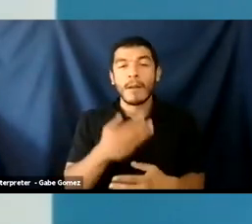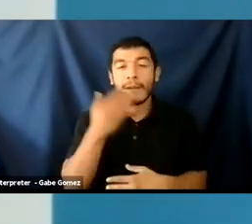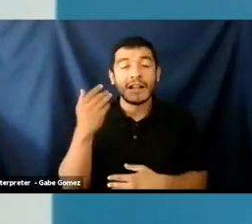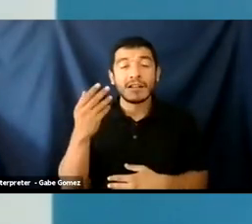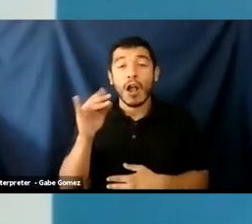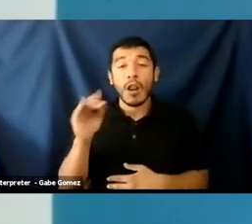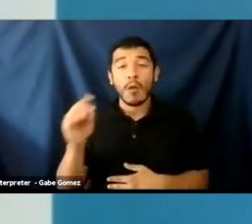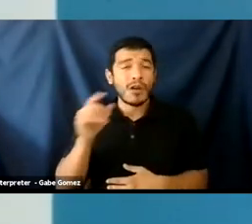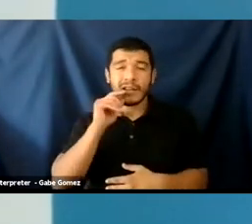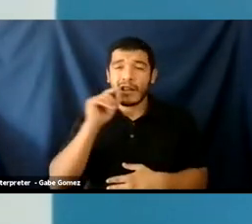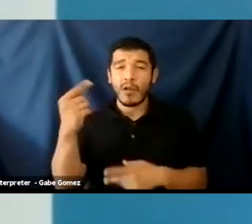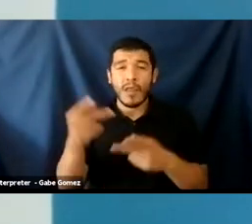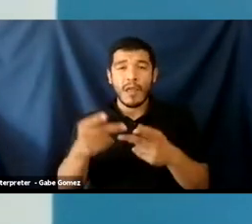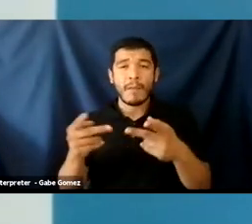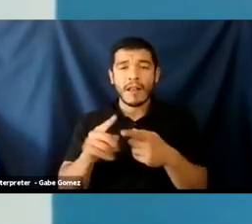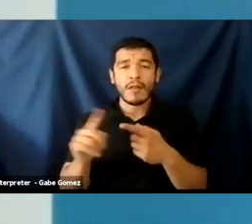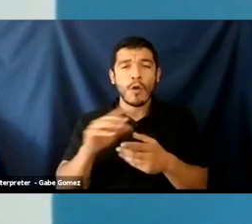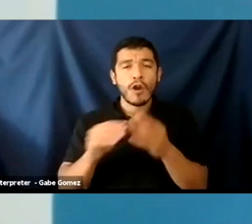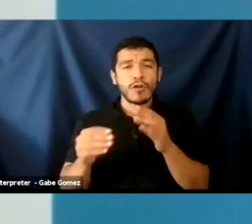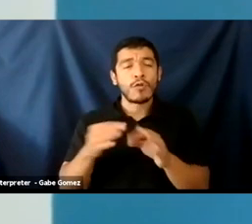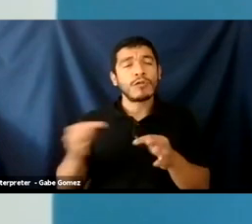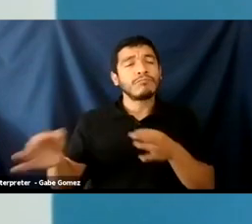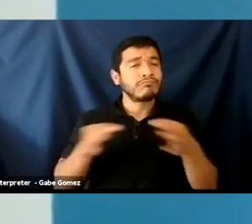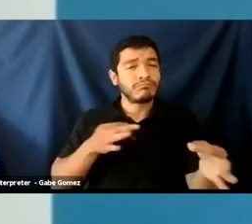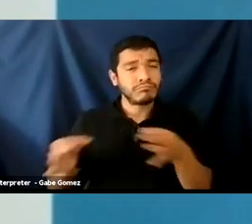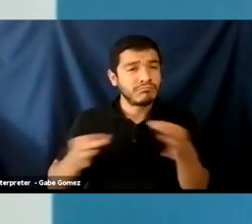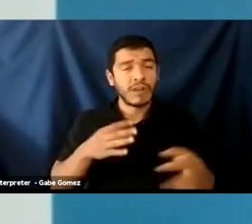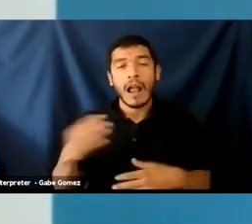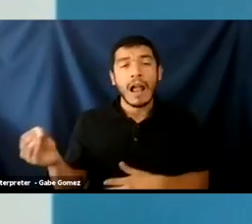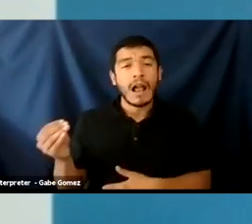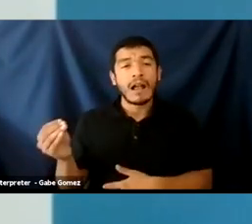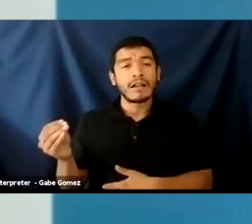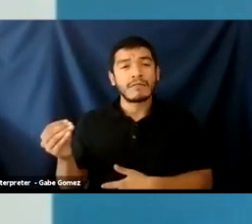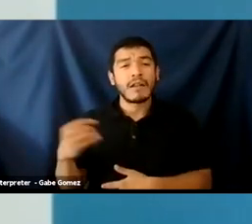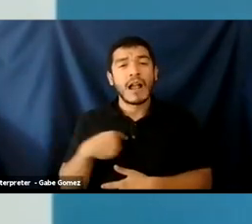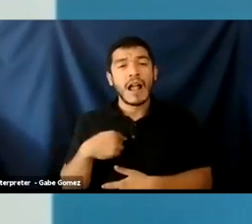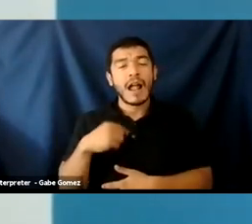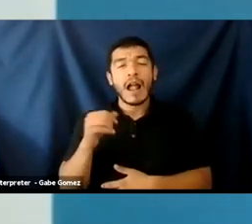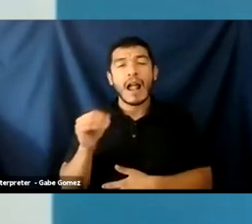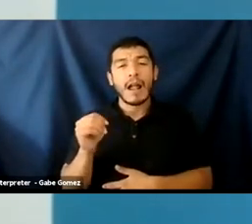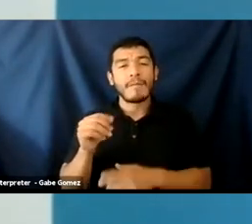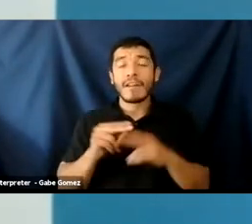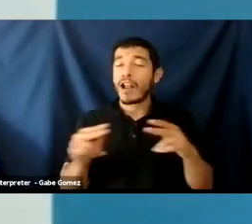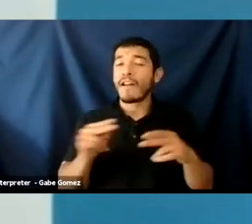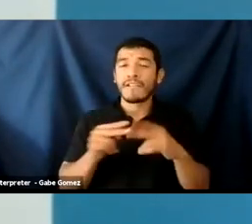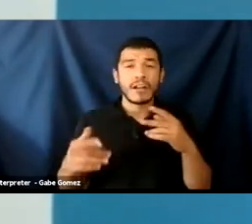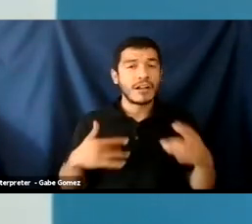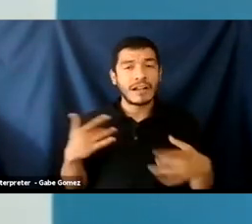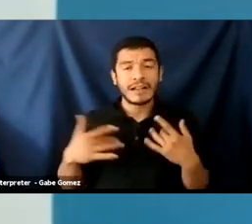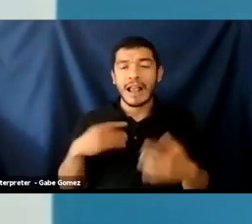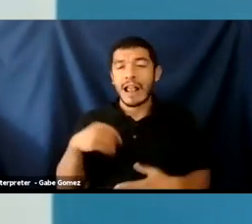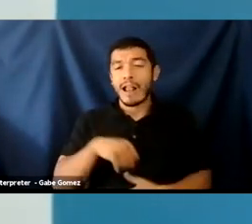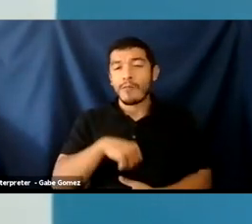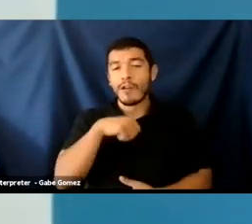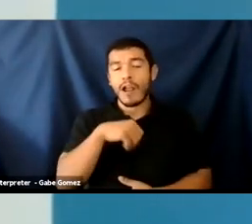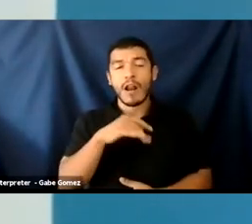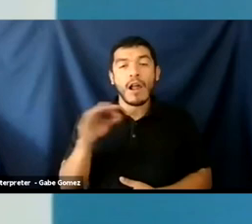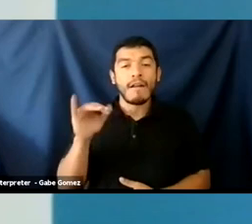Hollywood isn't the only place where stories are told. And I'm just extremely excited and proud of